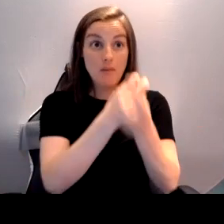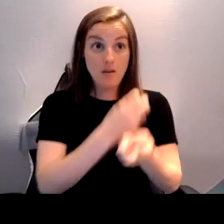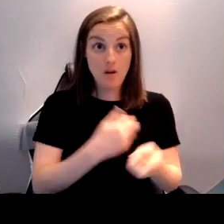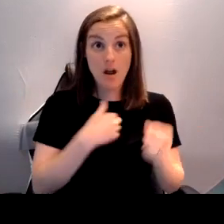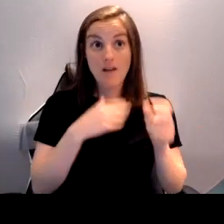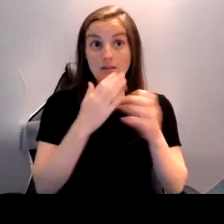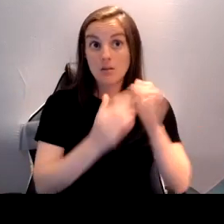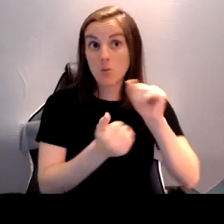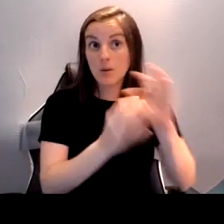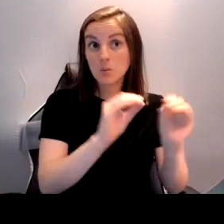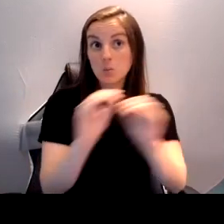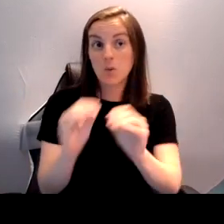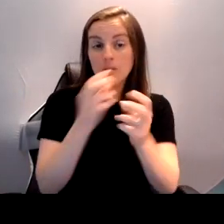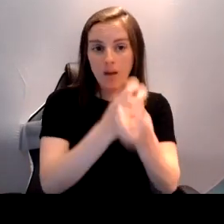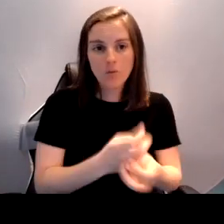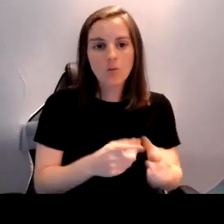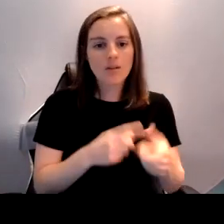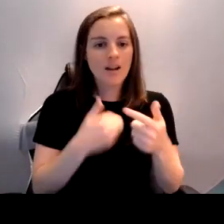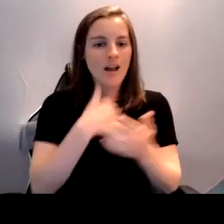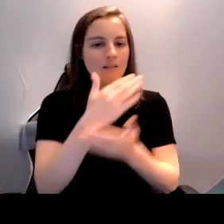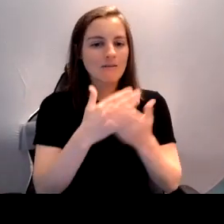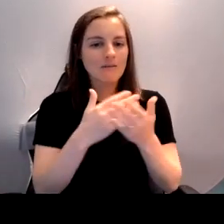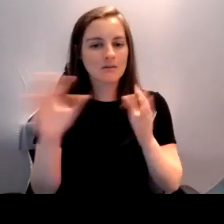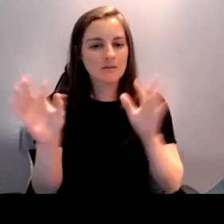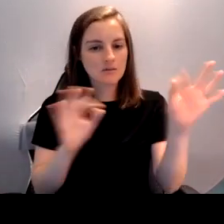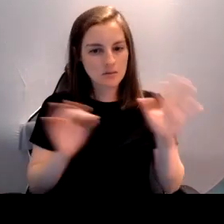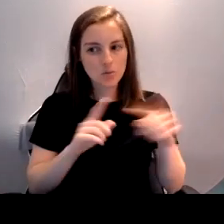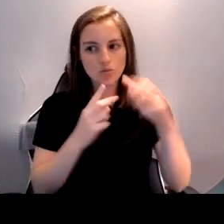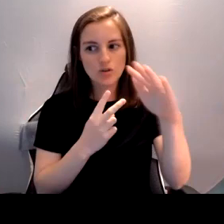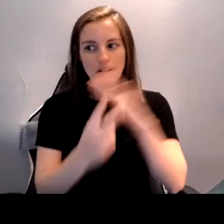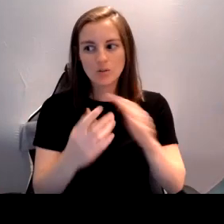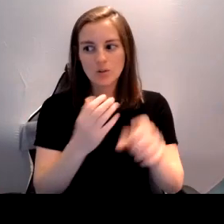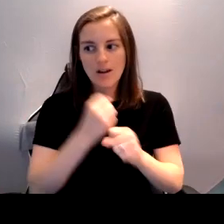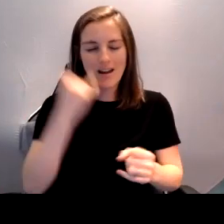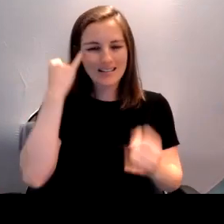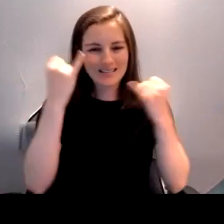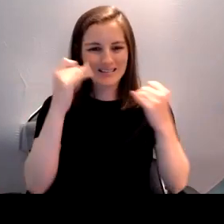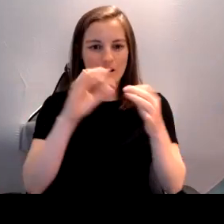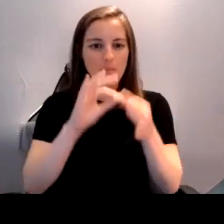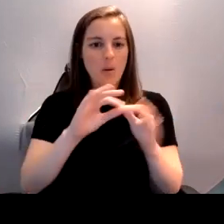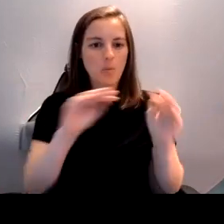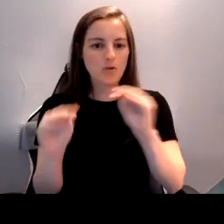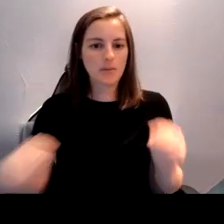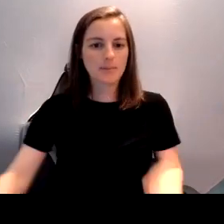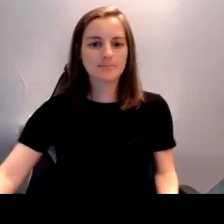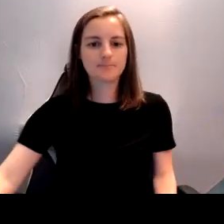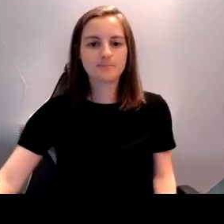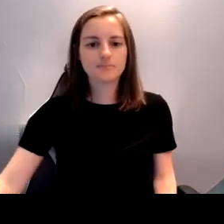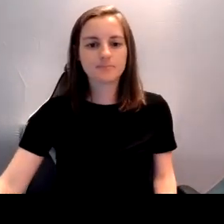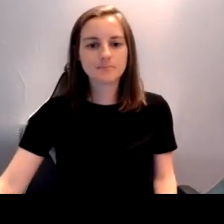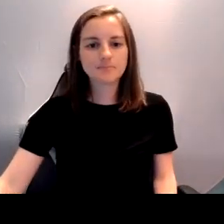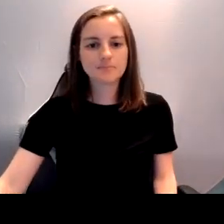then sample a bunch of sequences and maybe repredict them to get an idea about the movement. Someone else is asking, what is the difference between